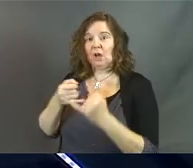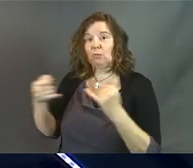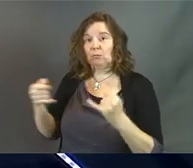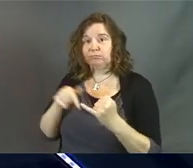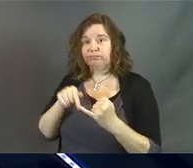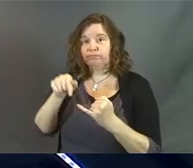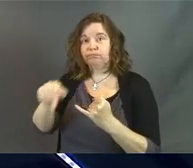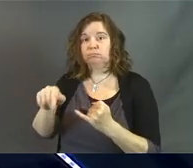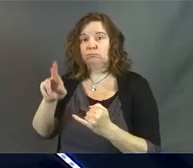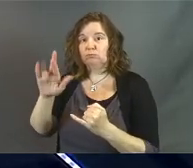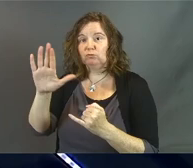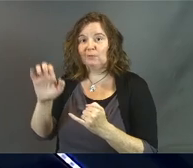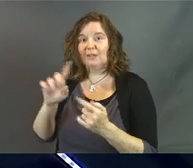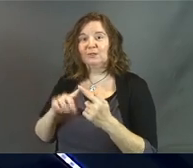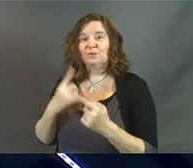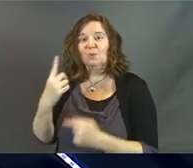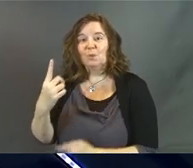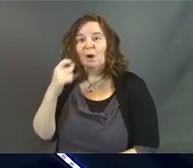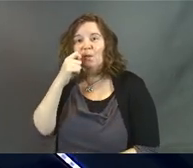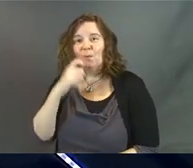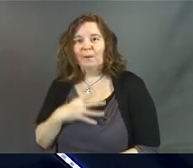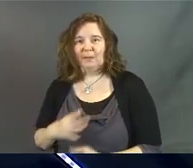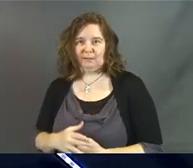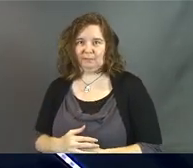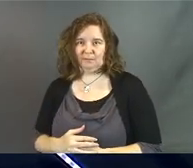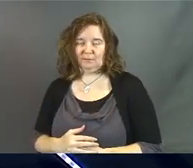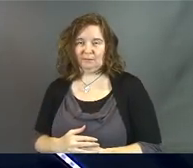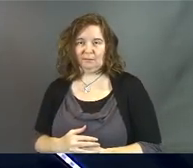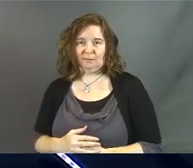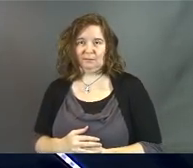across racial lines to one woman,